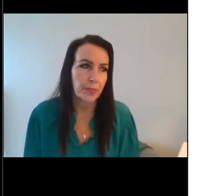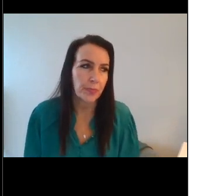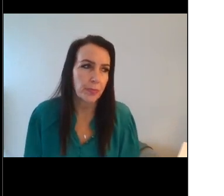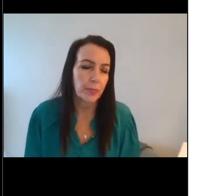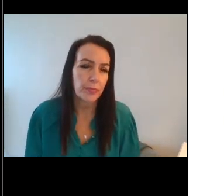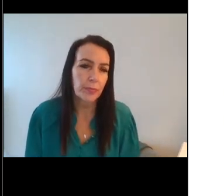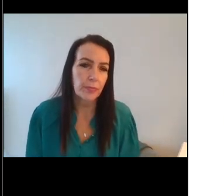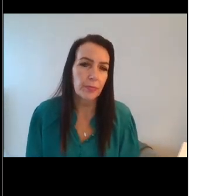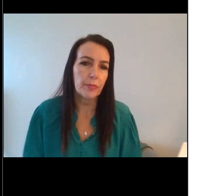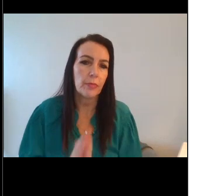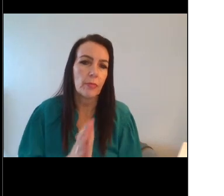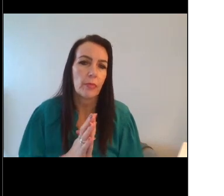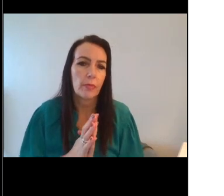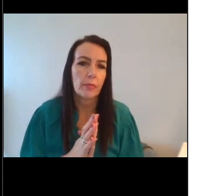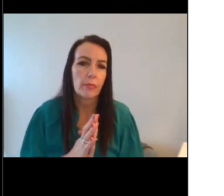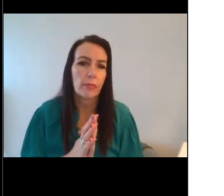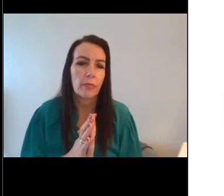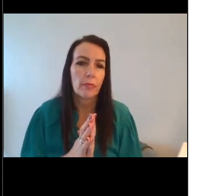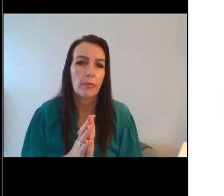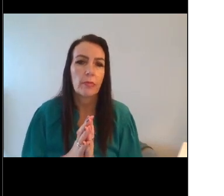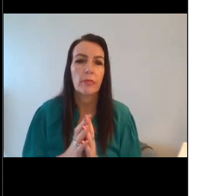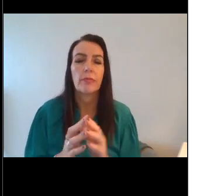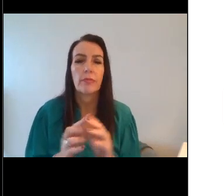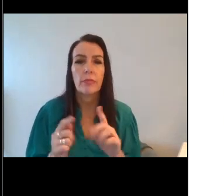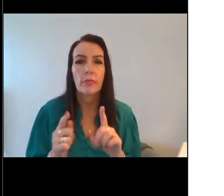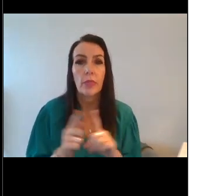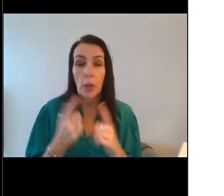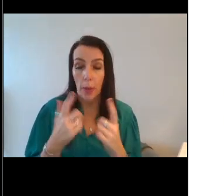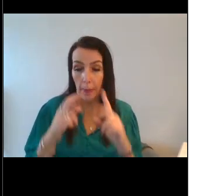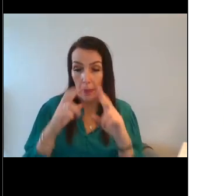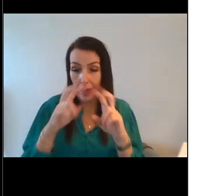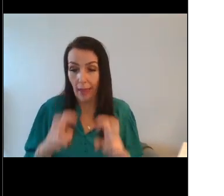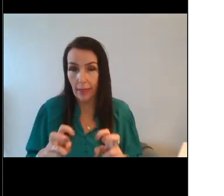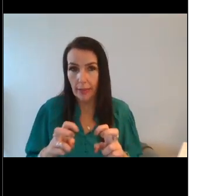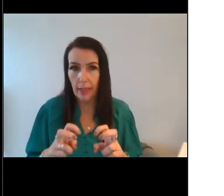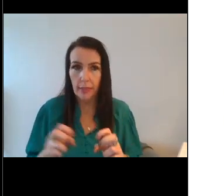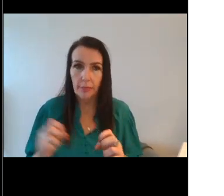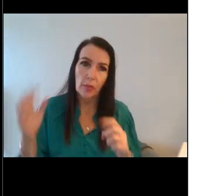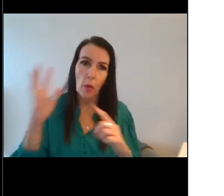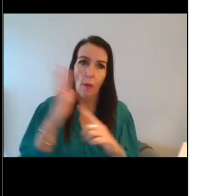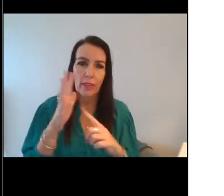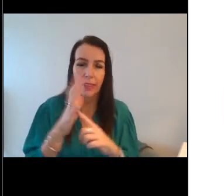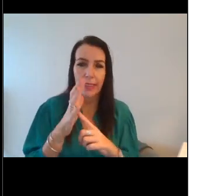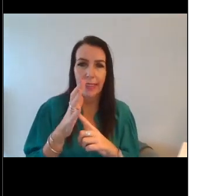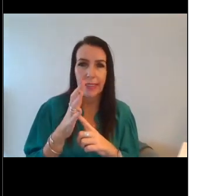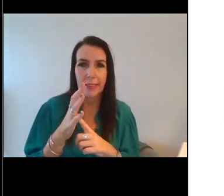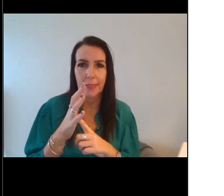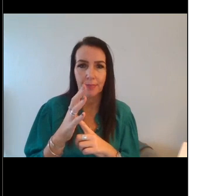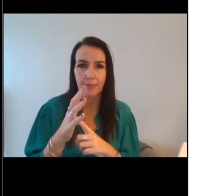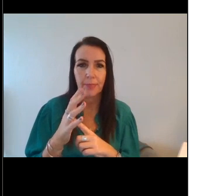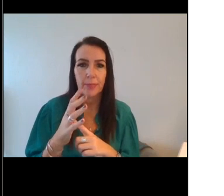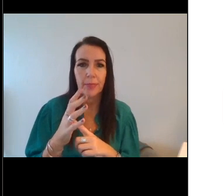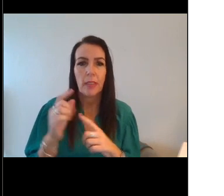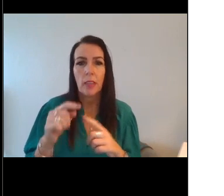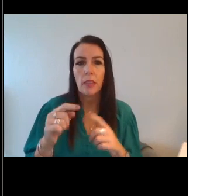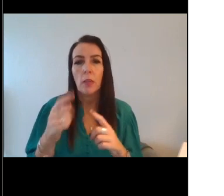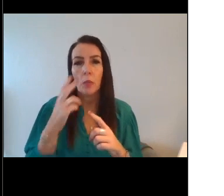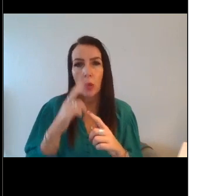So in addition to this data, we also performed an analysis of key property attributes, energy efficiency characteristics, and